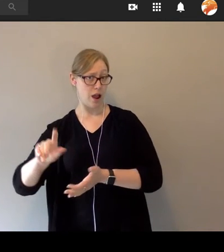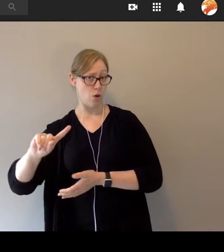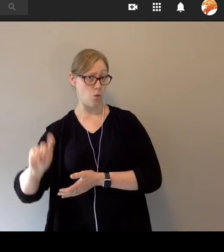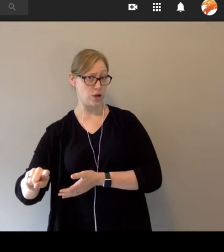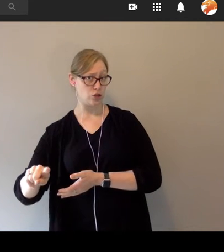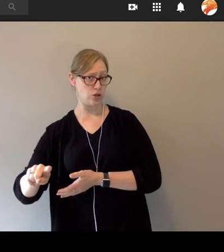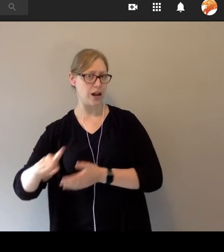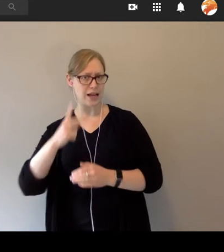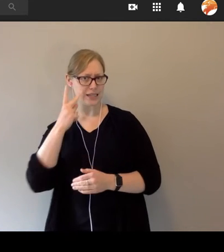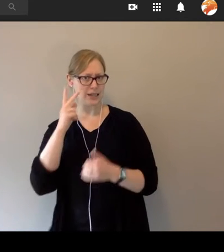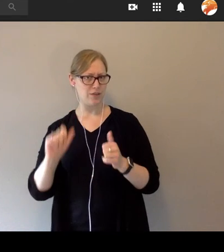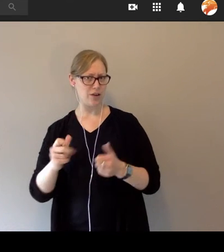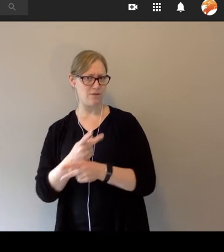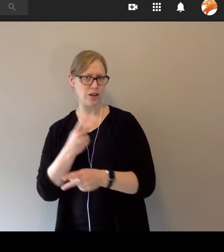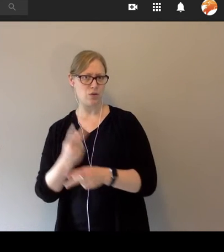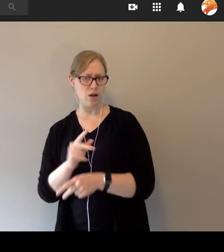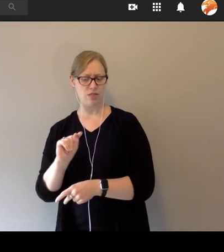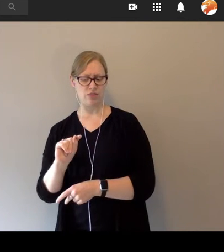is.